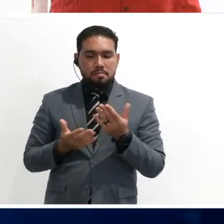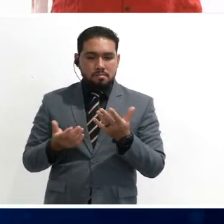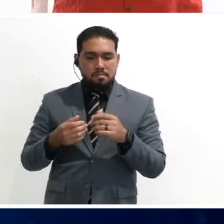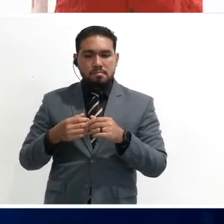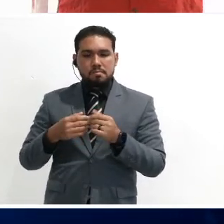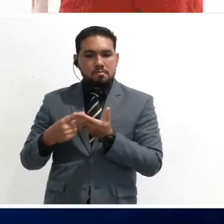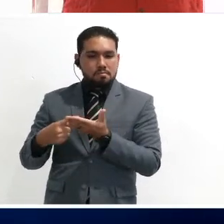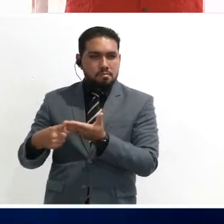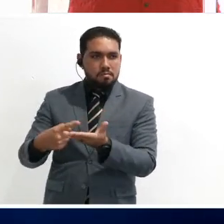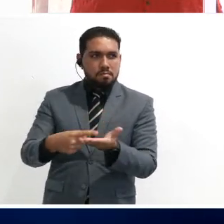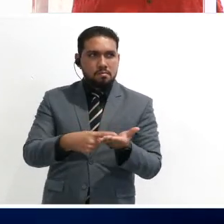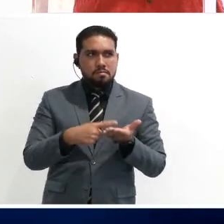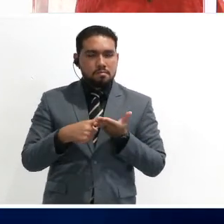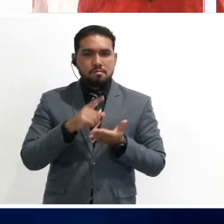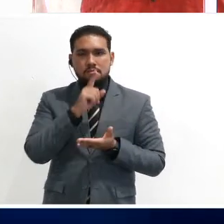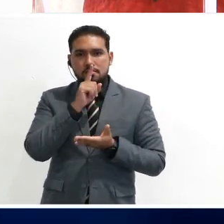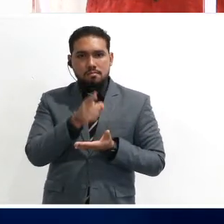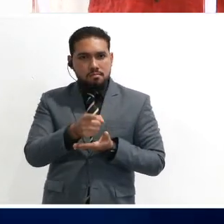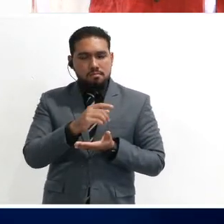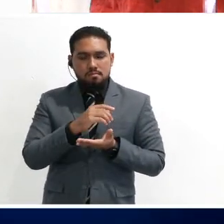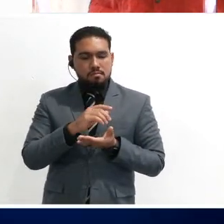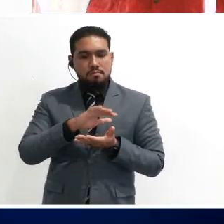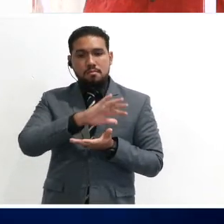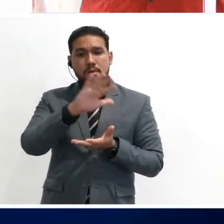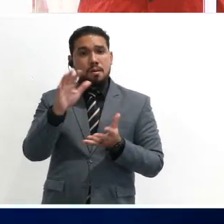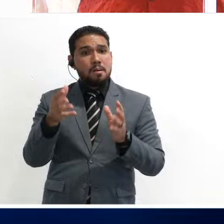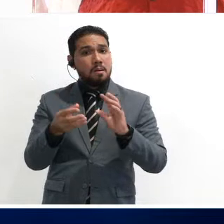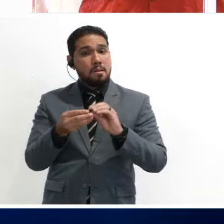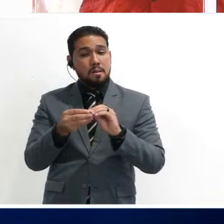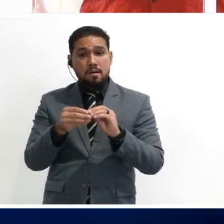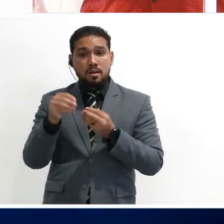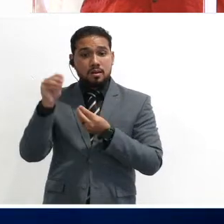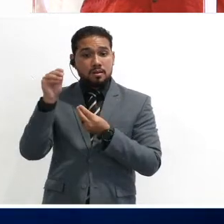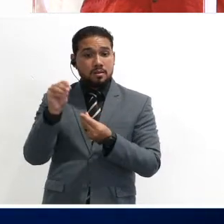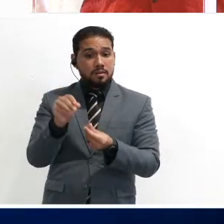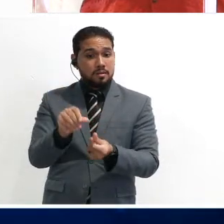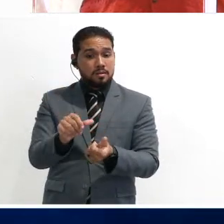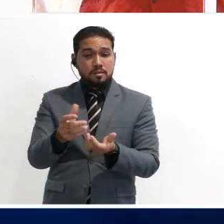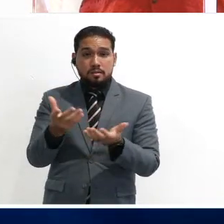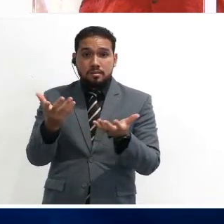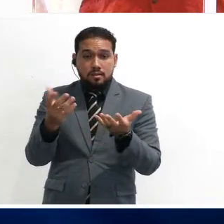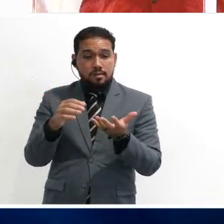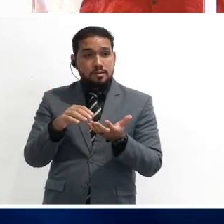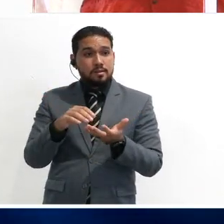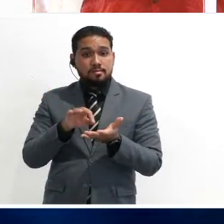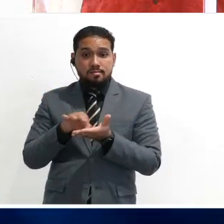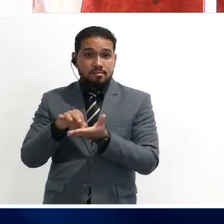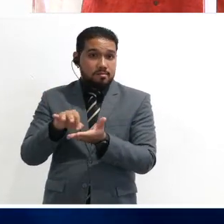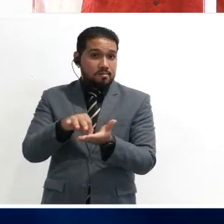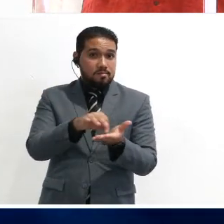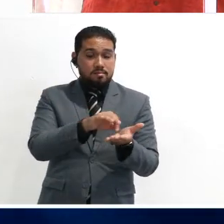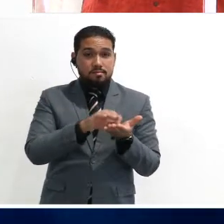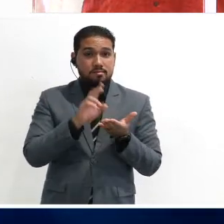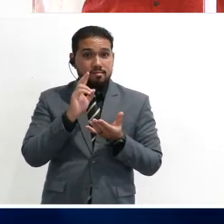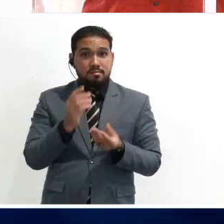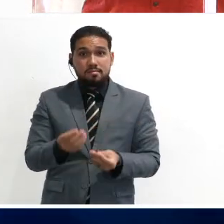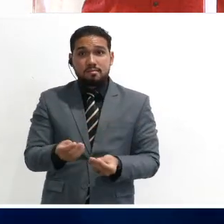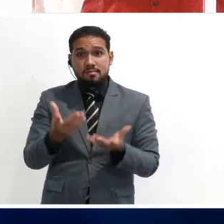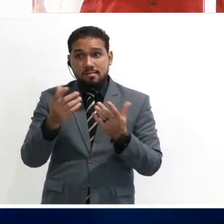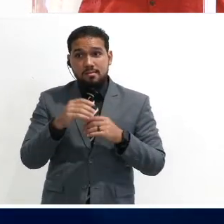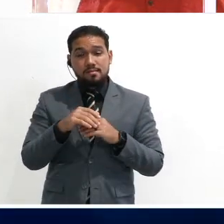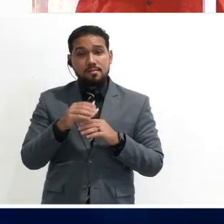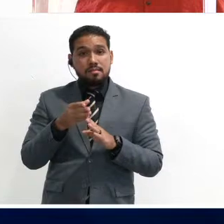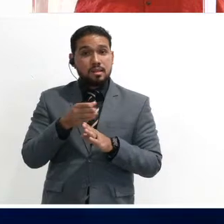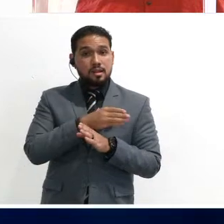but you know, in a final package cost that includes test could be as much as 20 or 30%